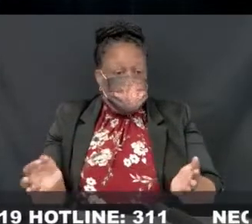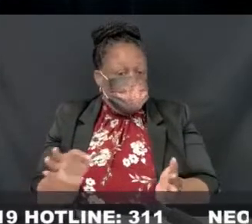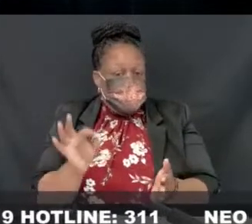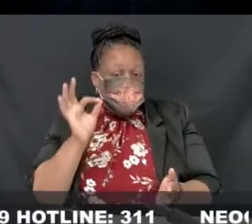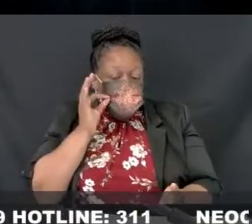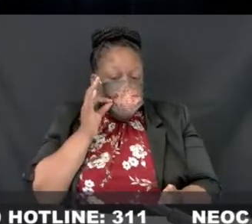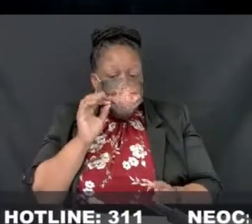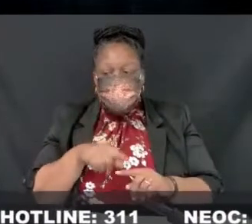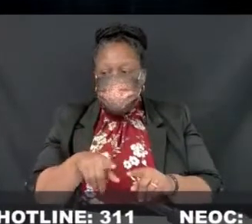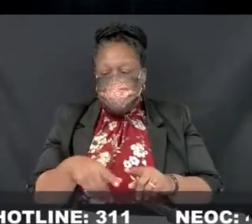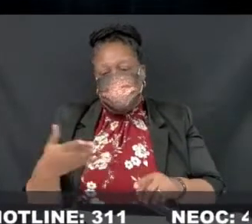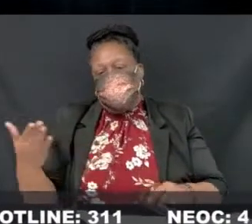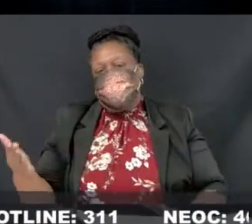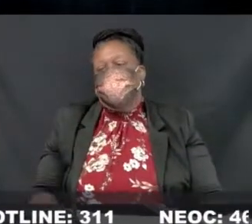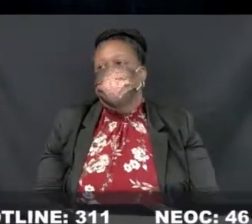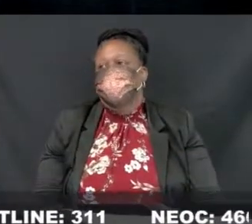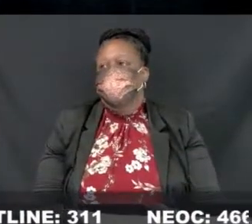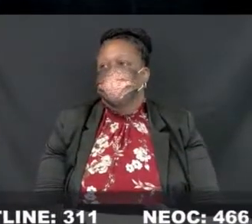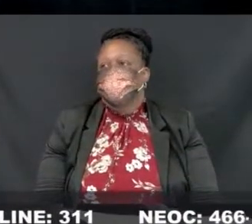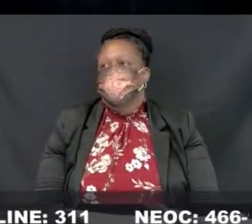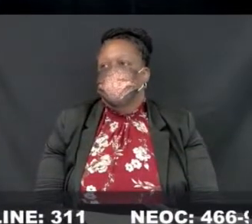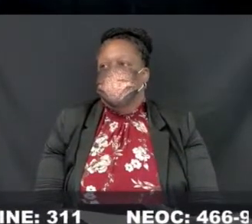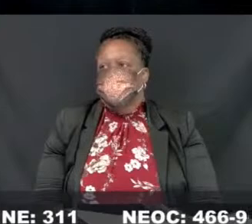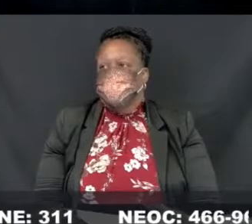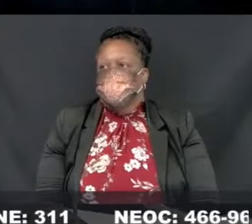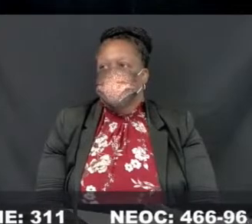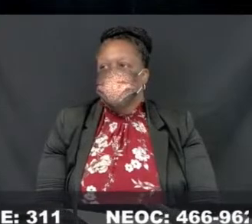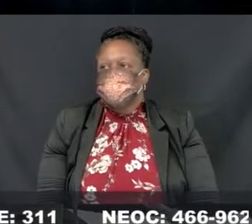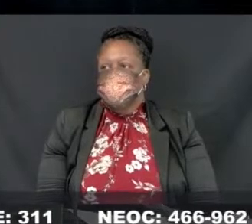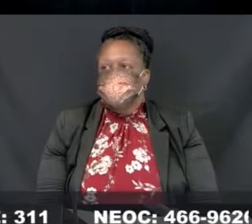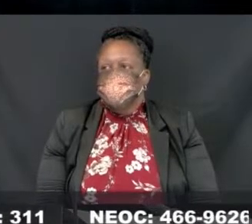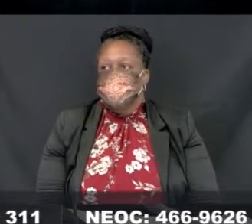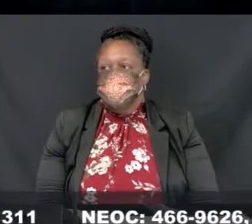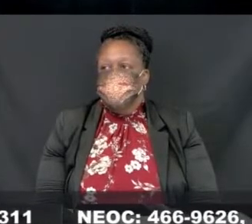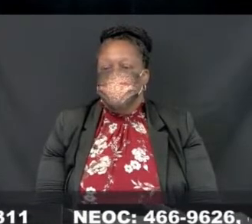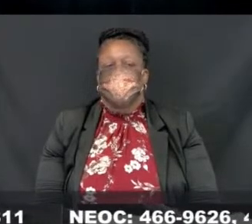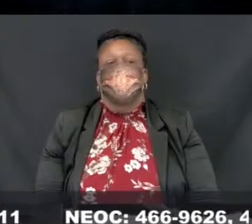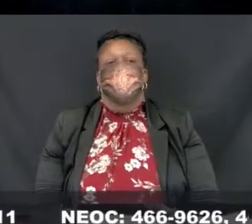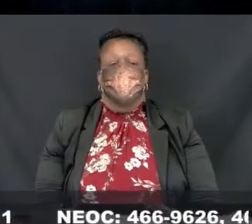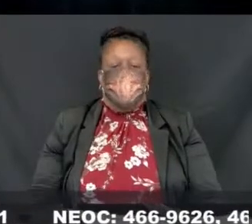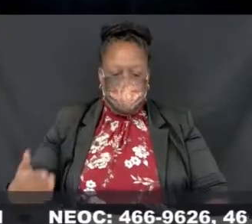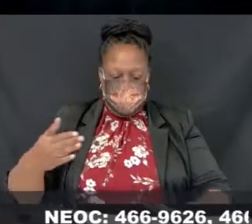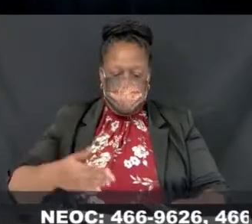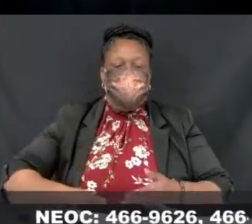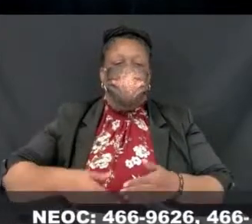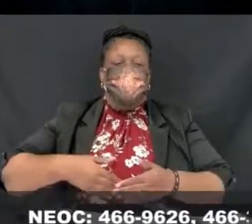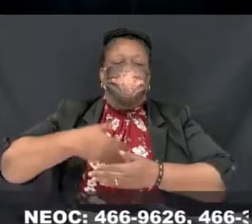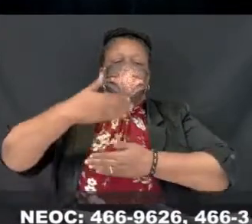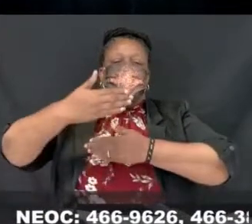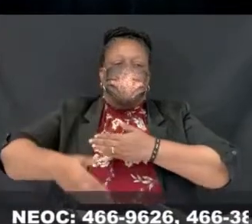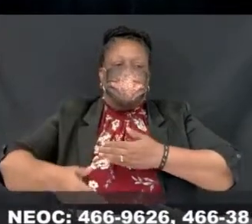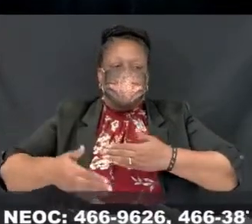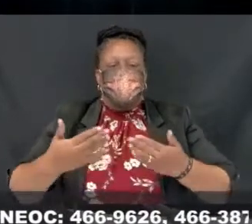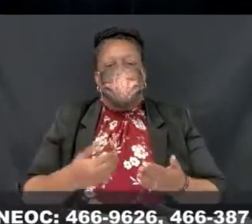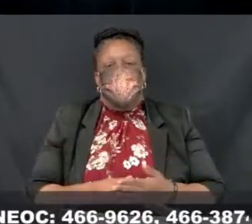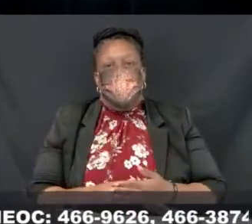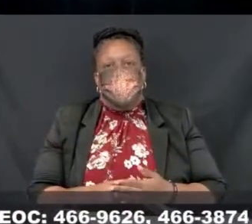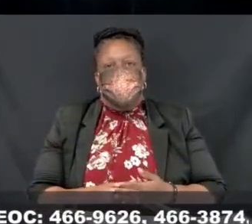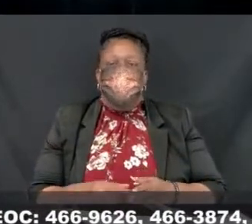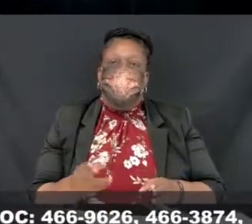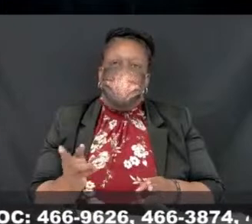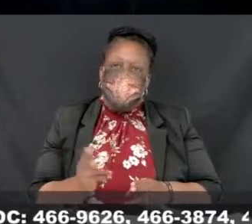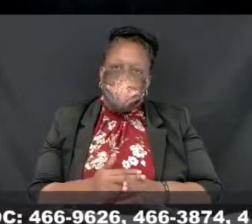the compliance task force. We look at things such as reopening sectors. We strengthened our border management and port